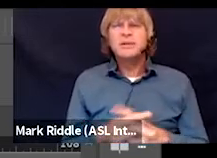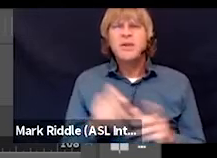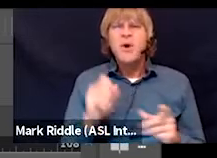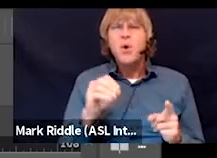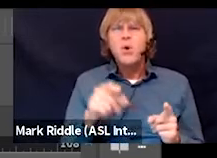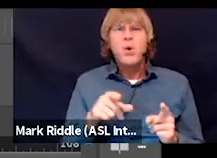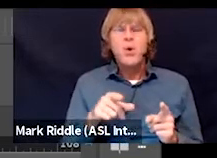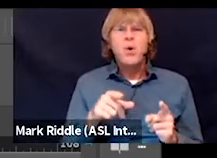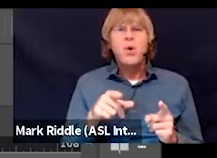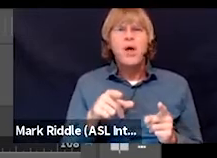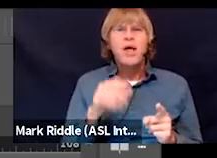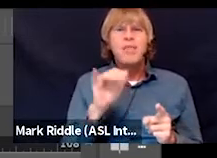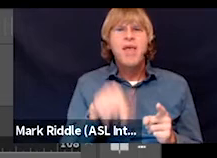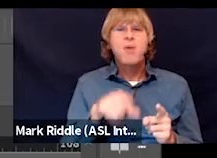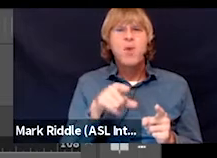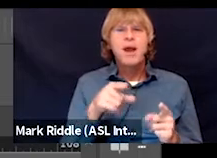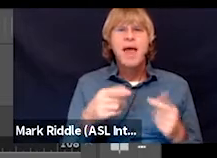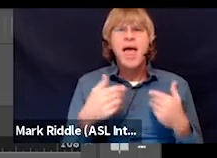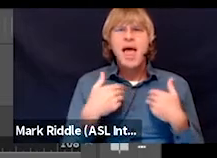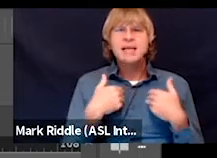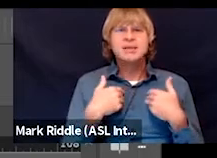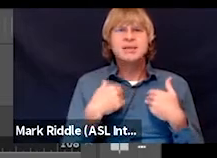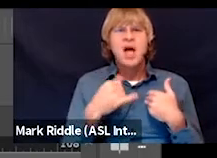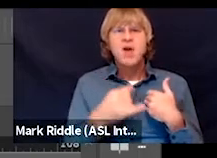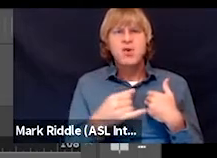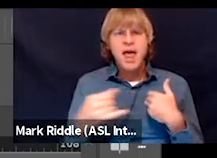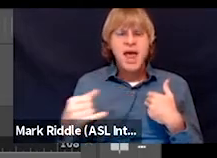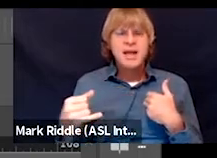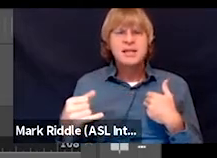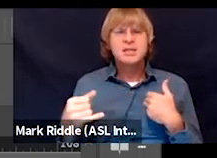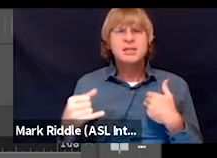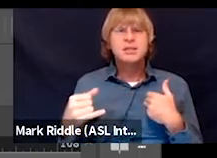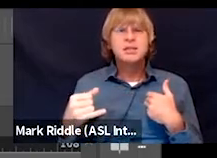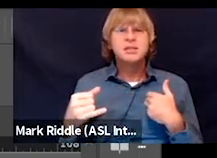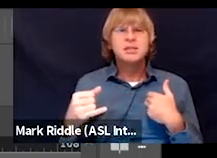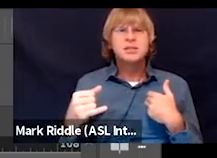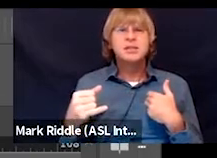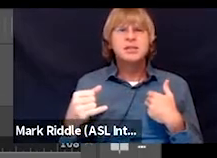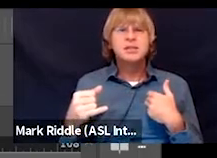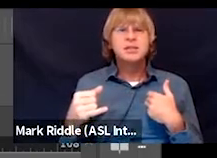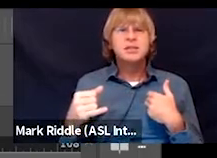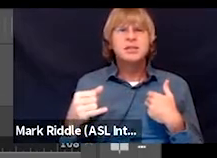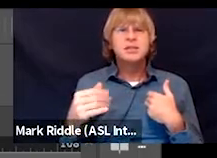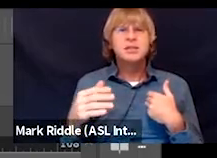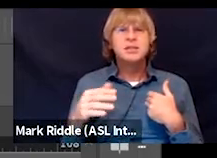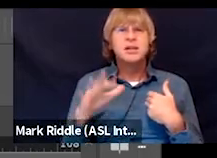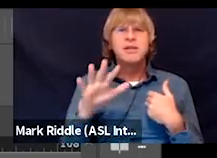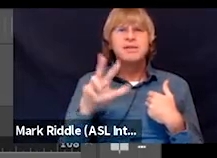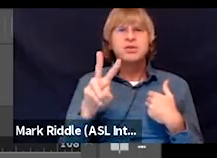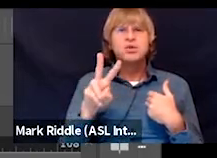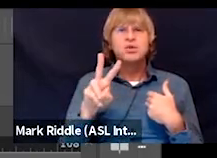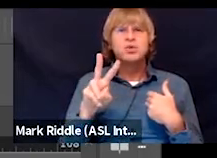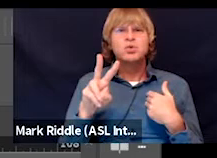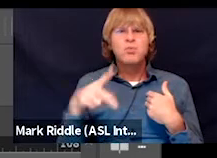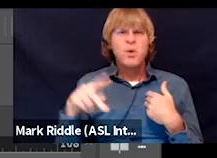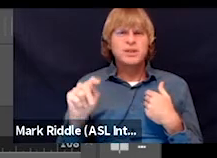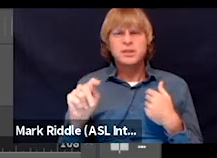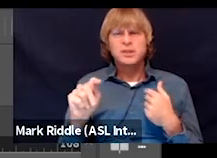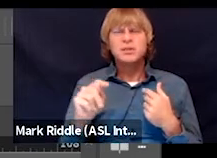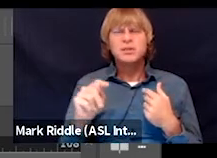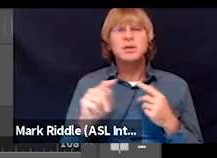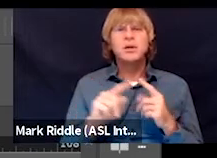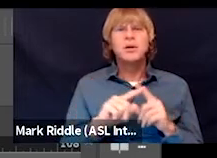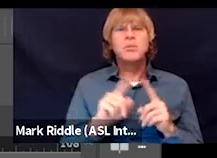So this one has an underline of 52 points, whatever,